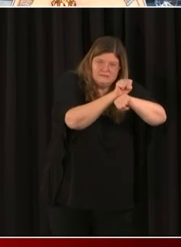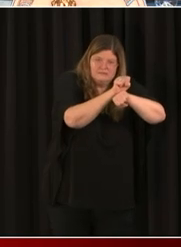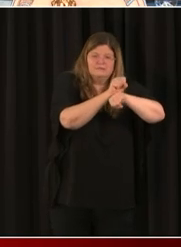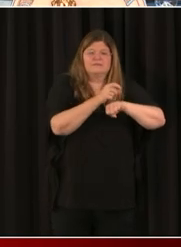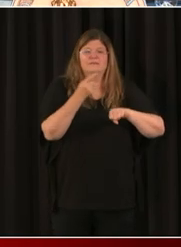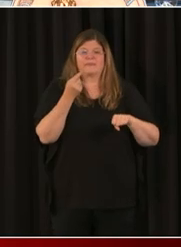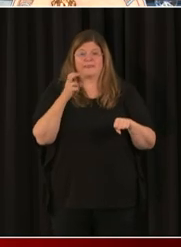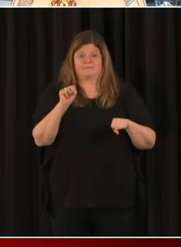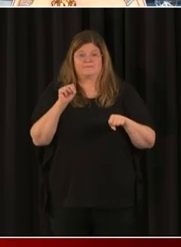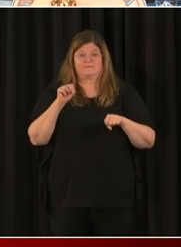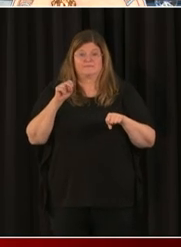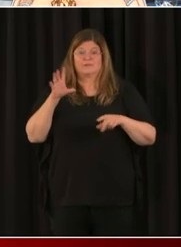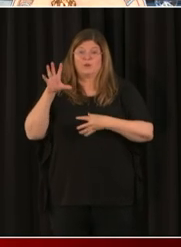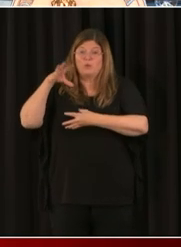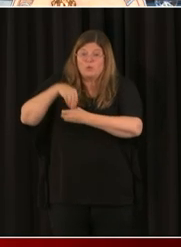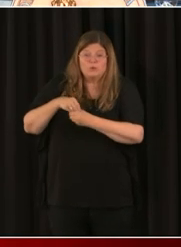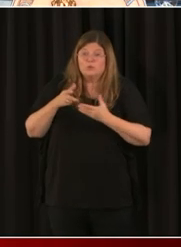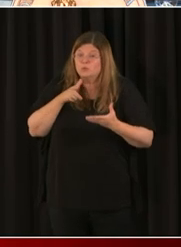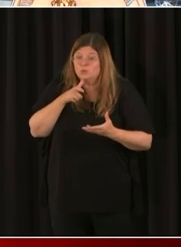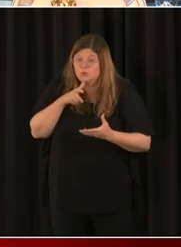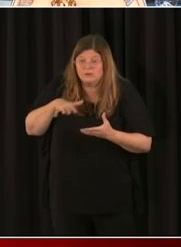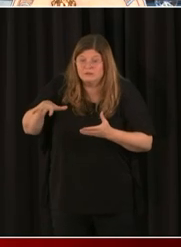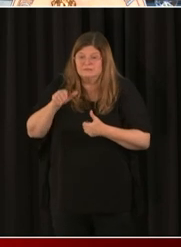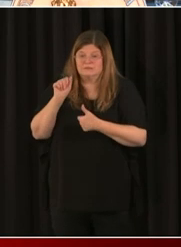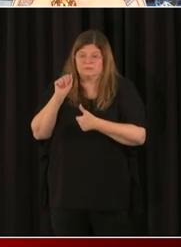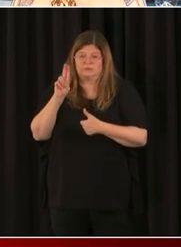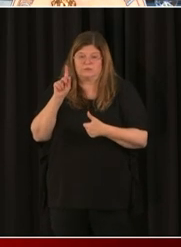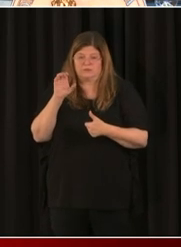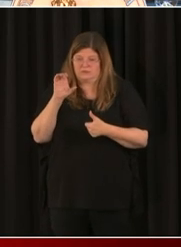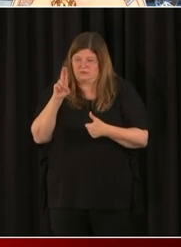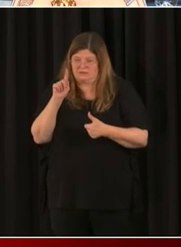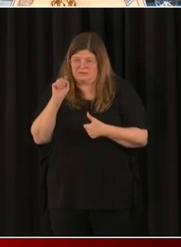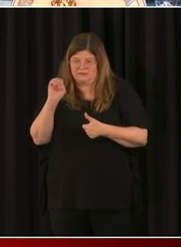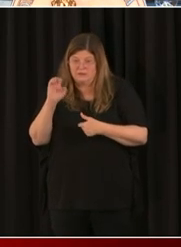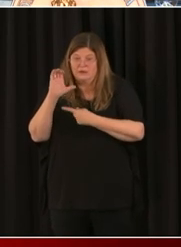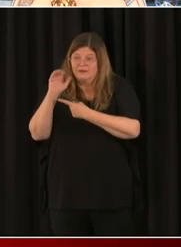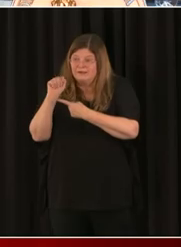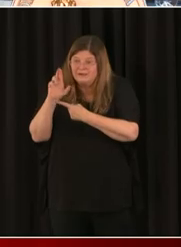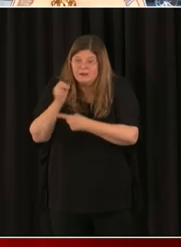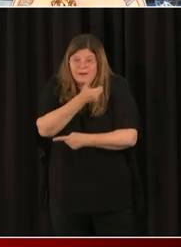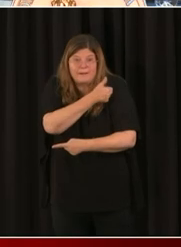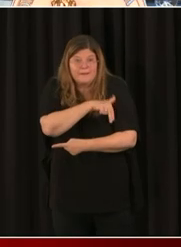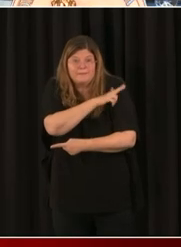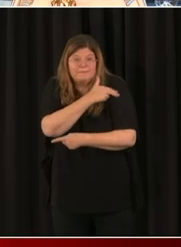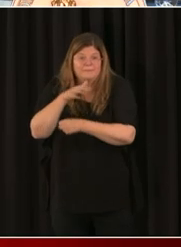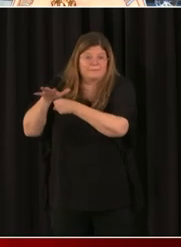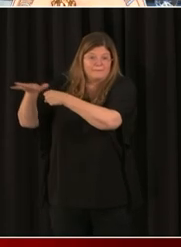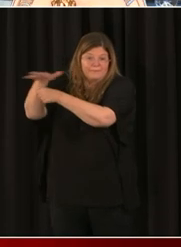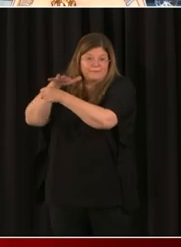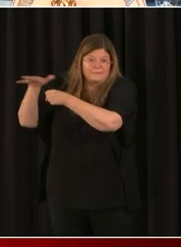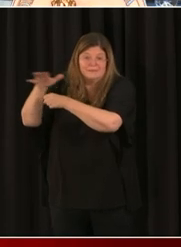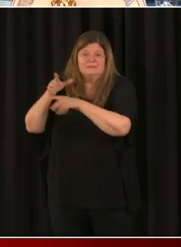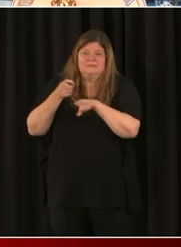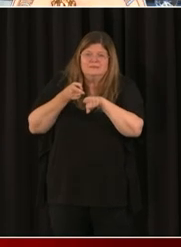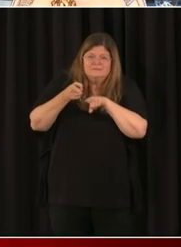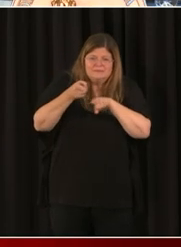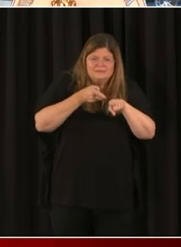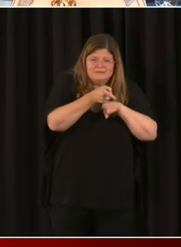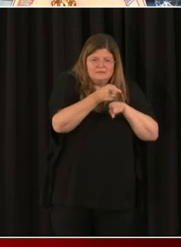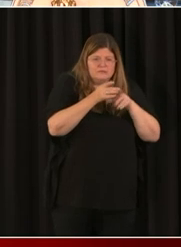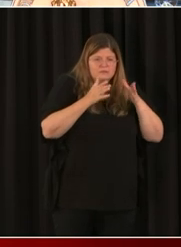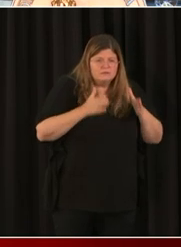include acute care hospital workers, workers in specialty care hospitals, long-term